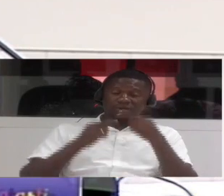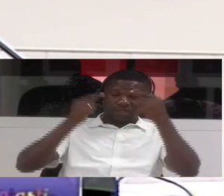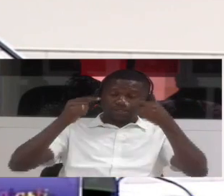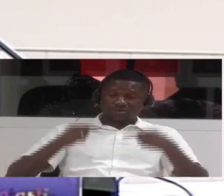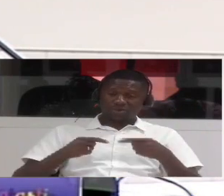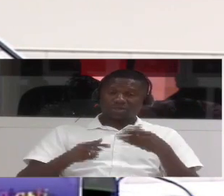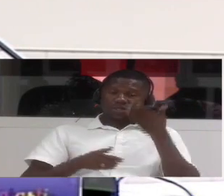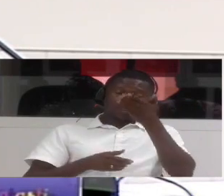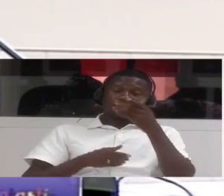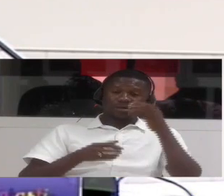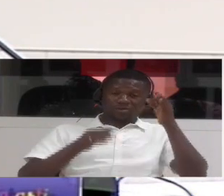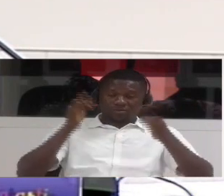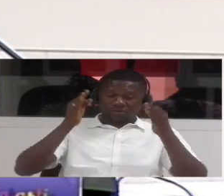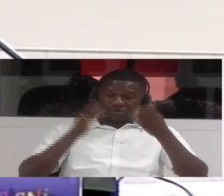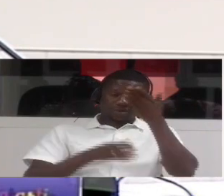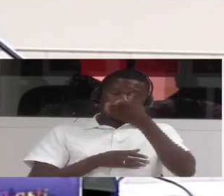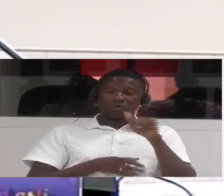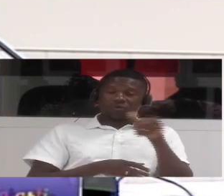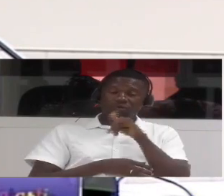at the courts, and then for which he,